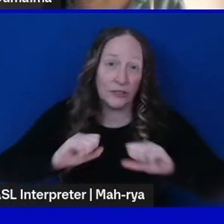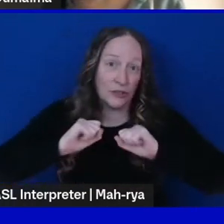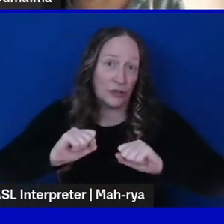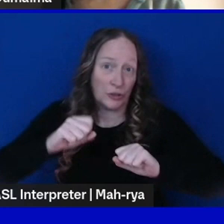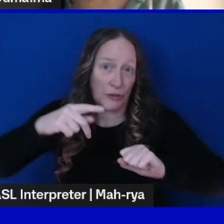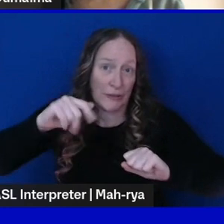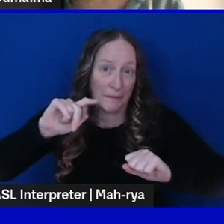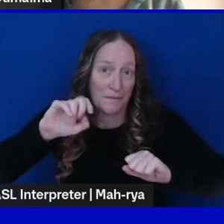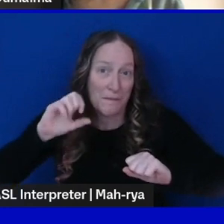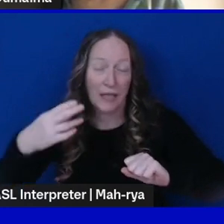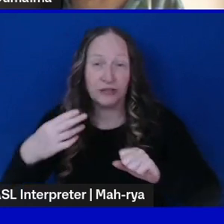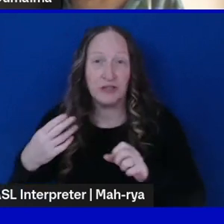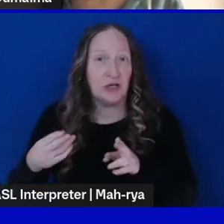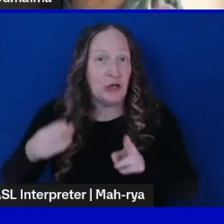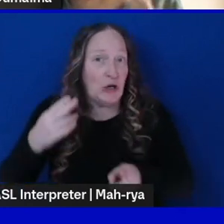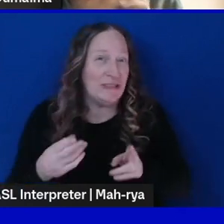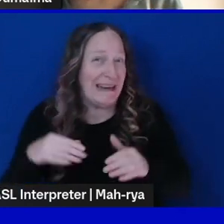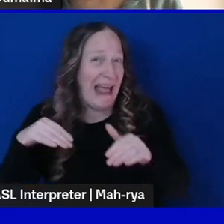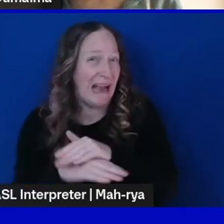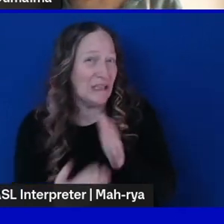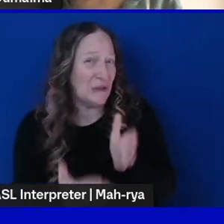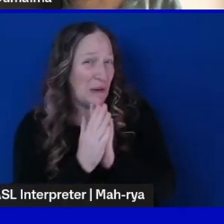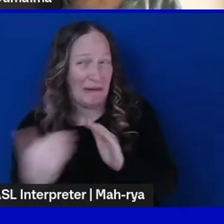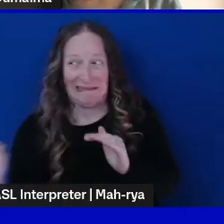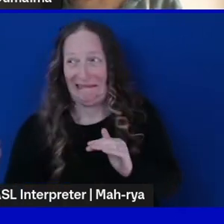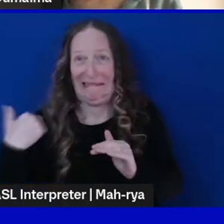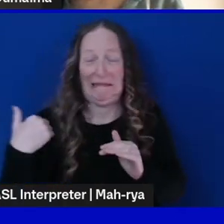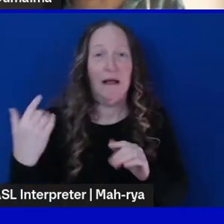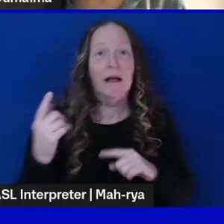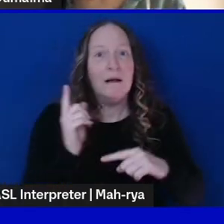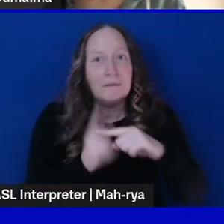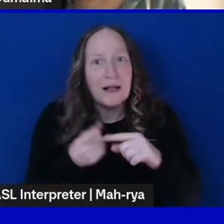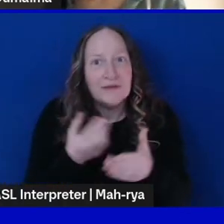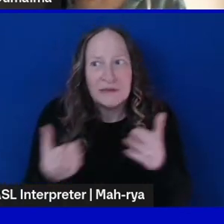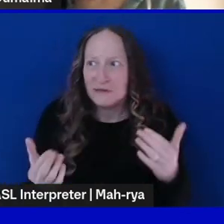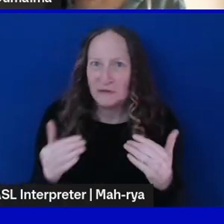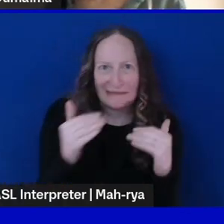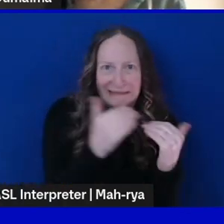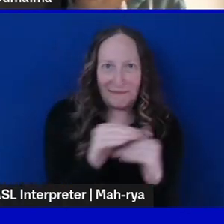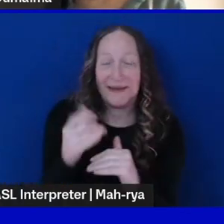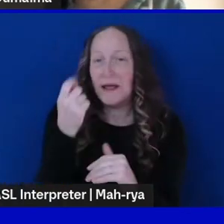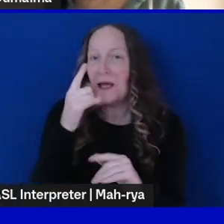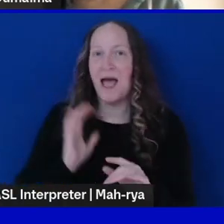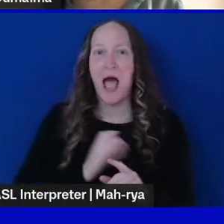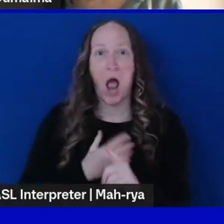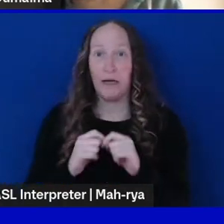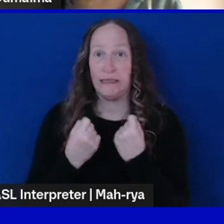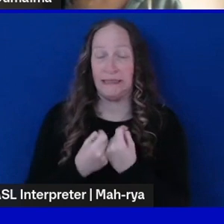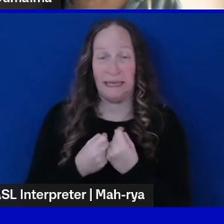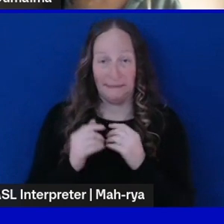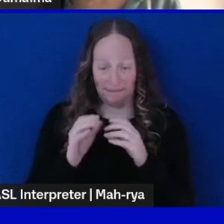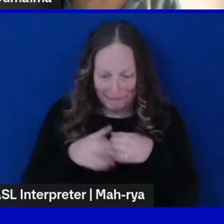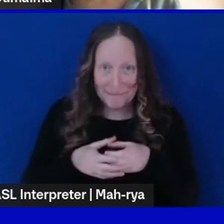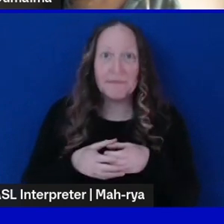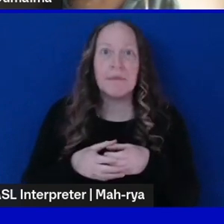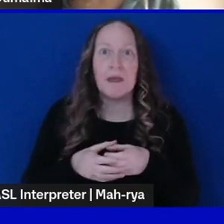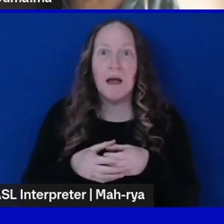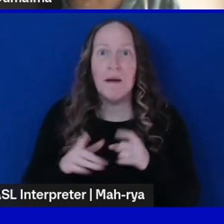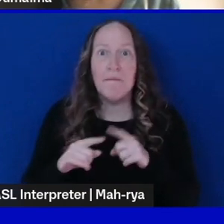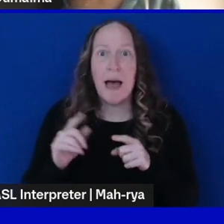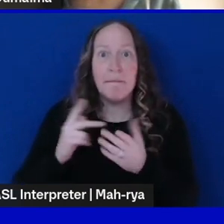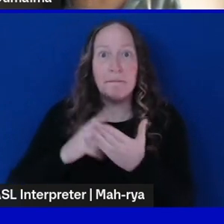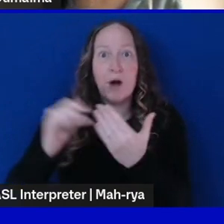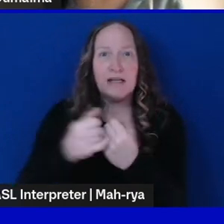urgent access requests. And then there is the resource constraint issue. So our team is not growing as fast as the number of projects we